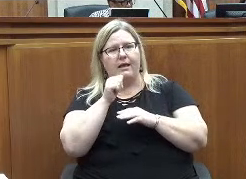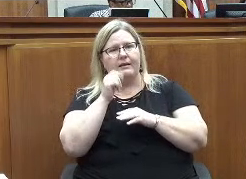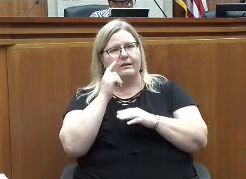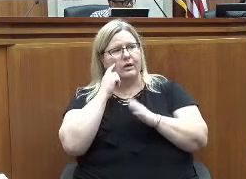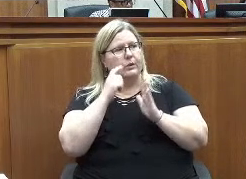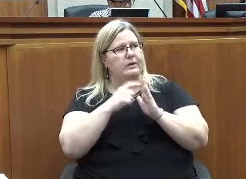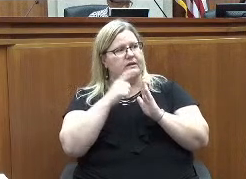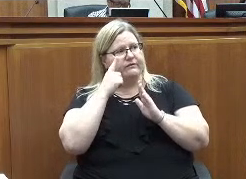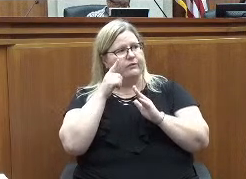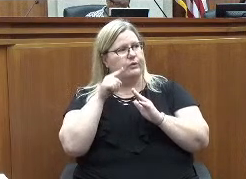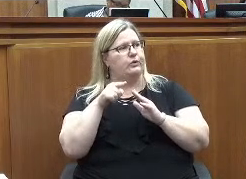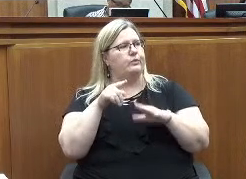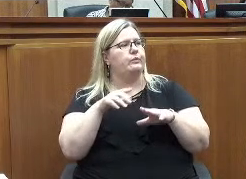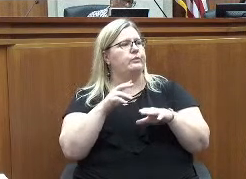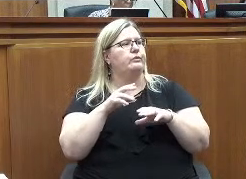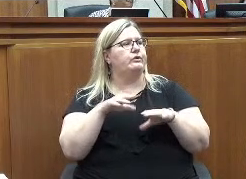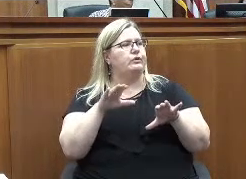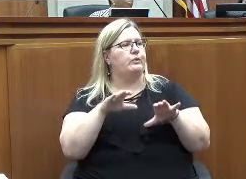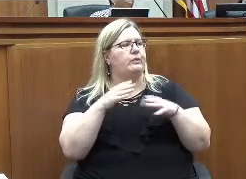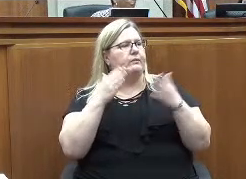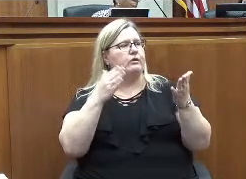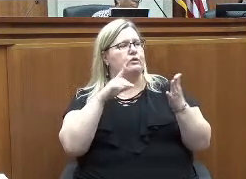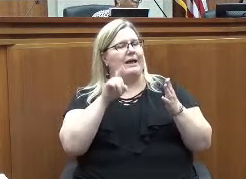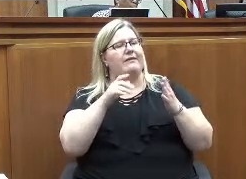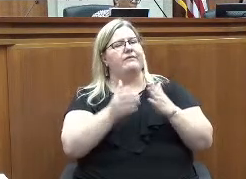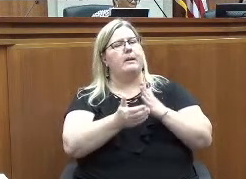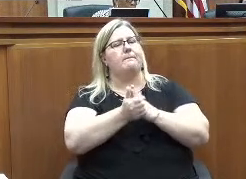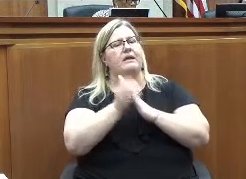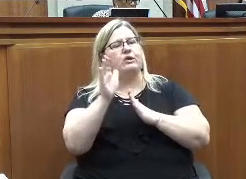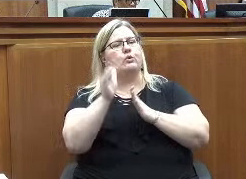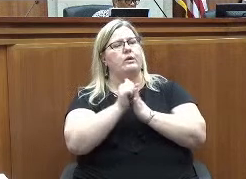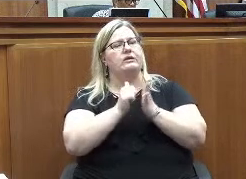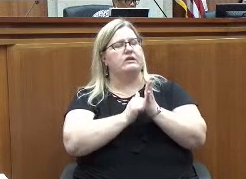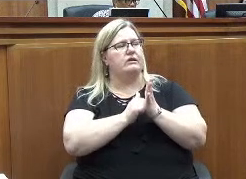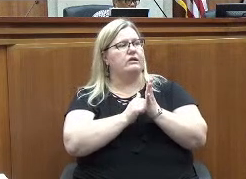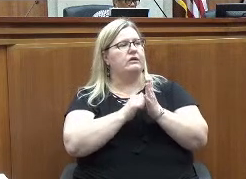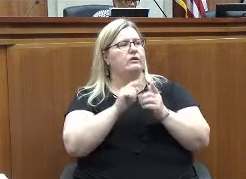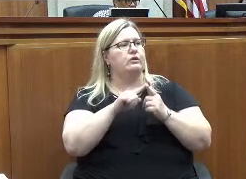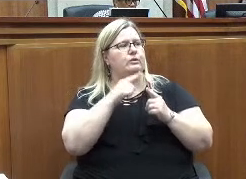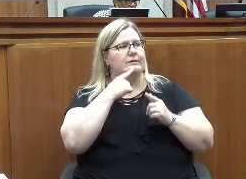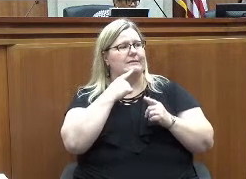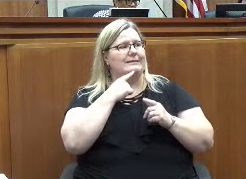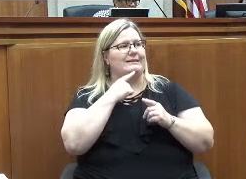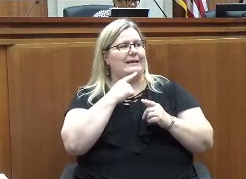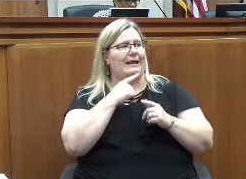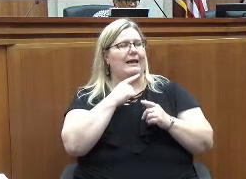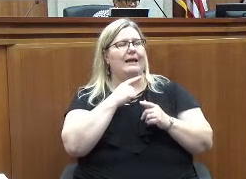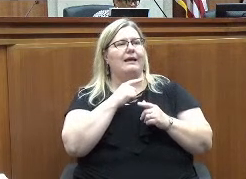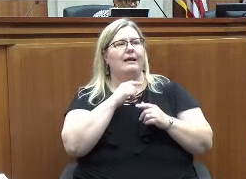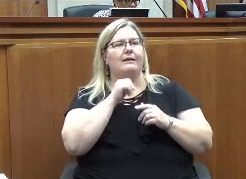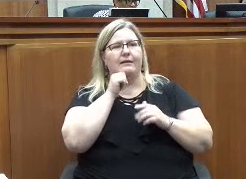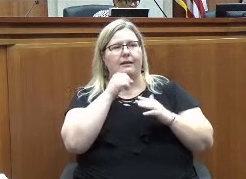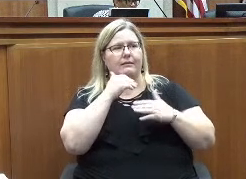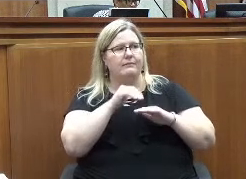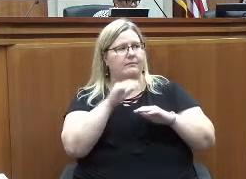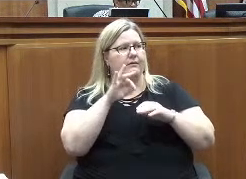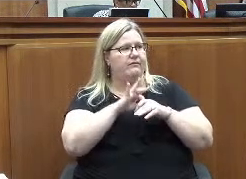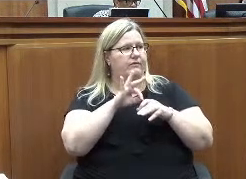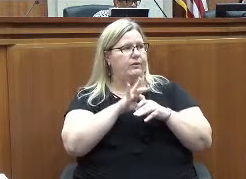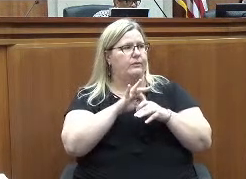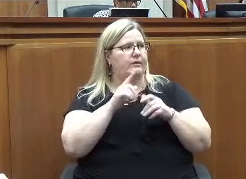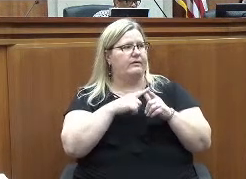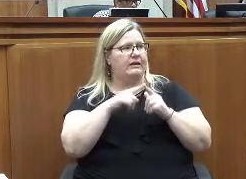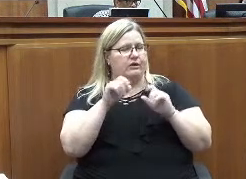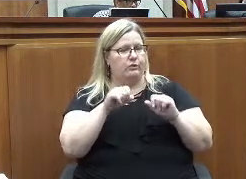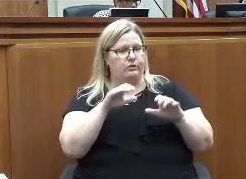to take up these motions, you have to amend your agenda today by unanimous vote to be able to take these